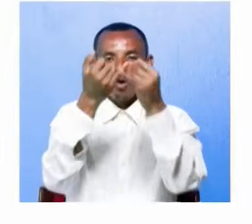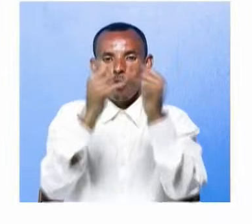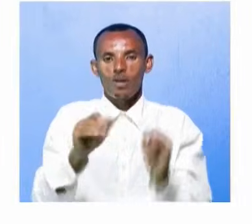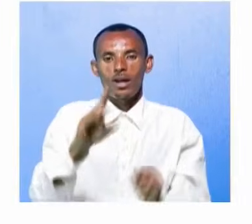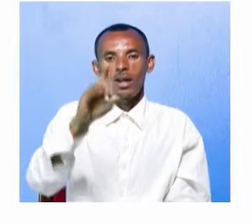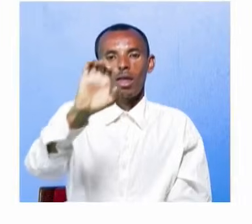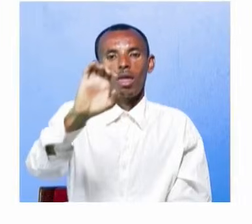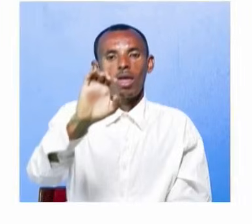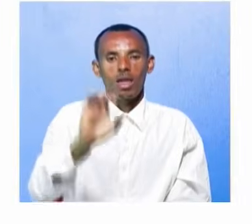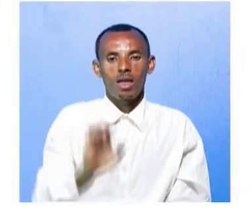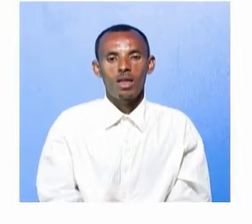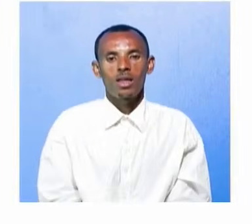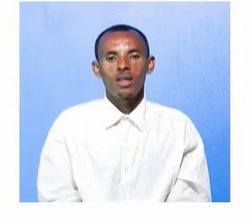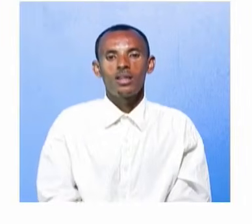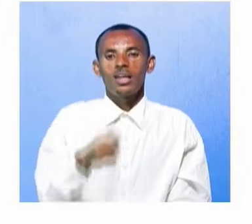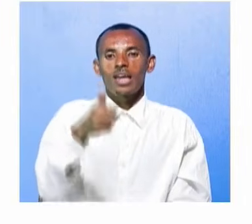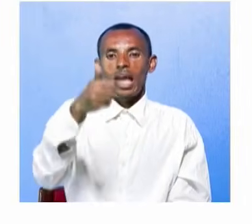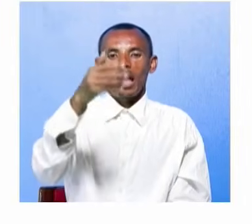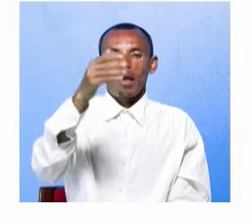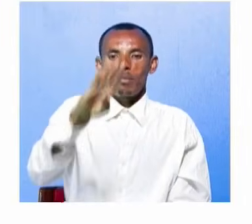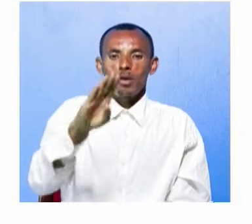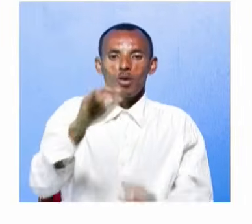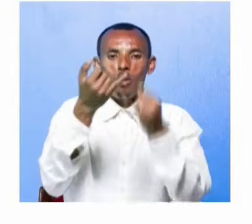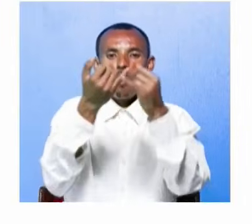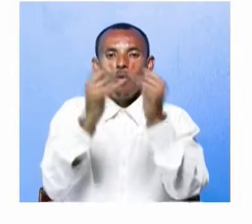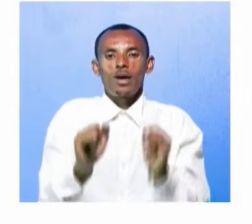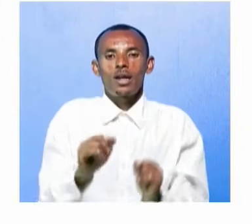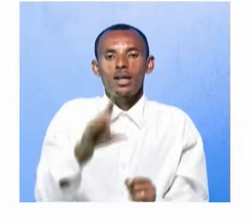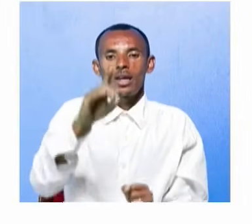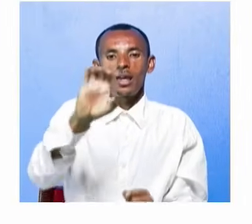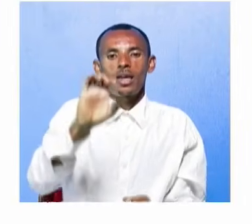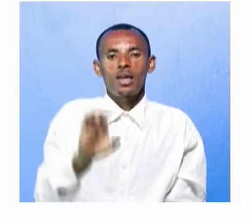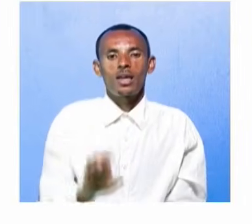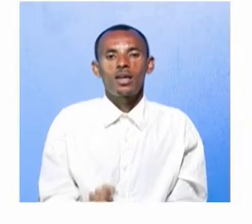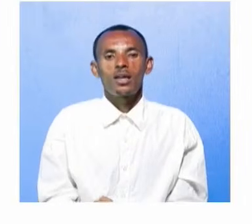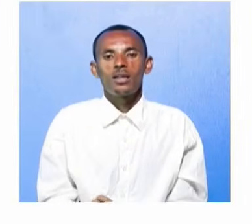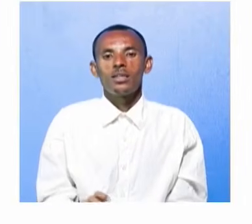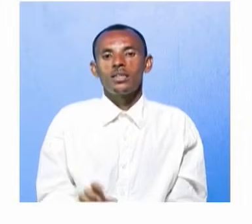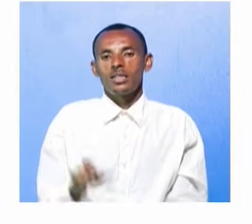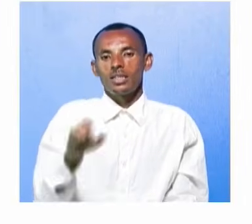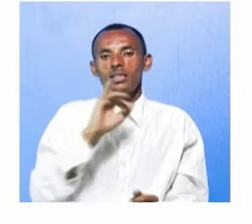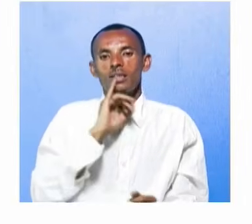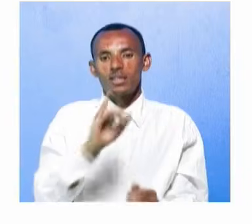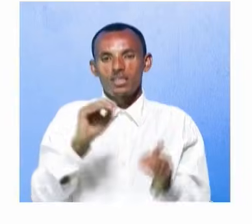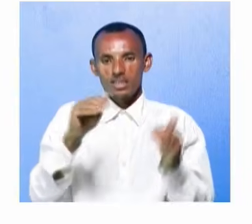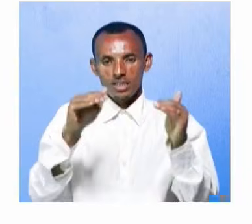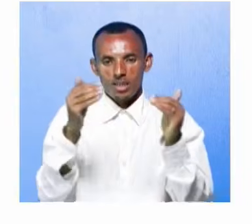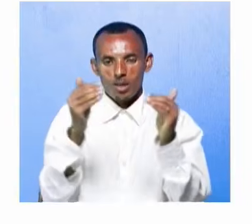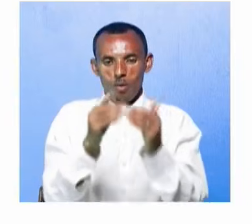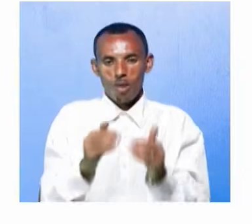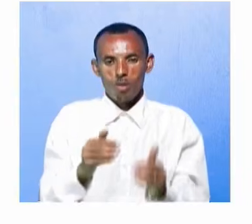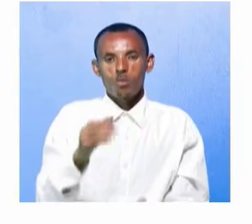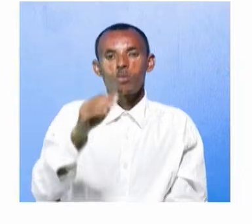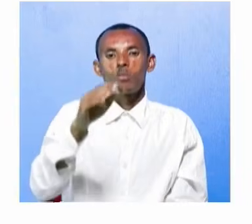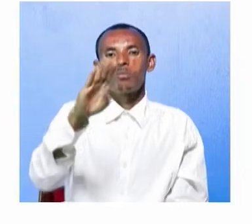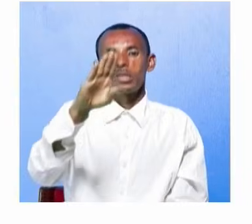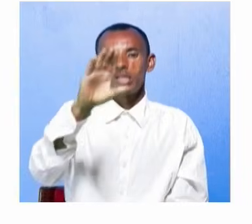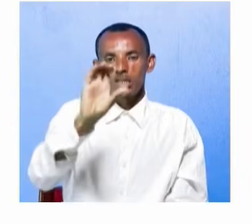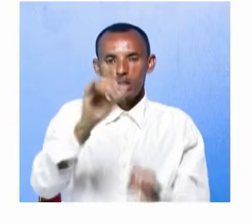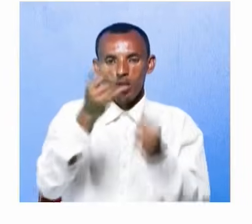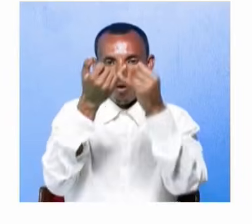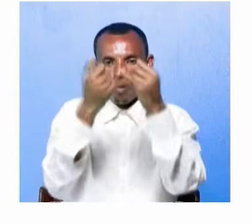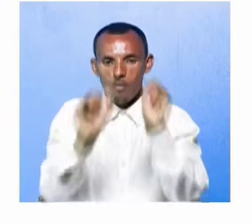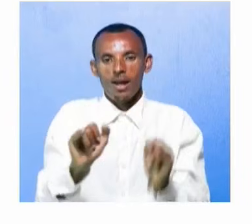DE, AB over DE is the same as BC over